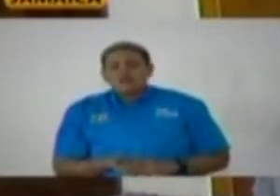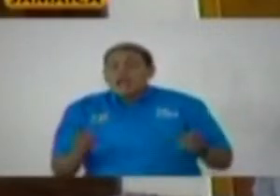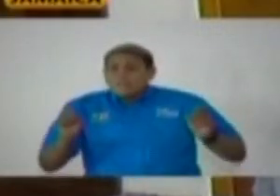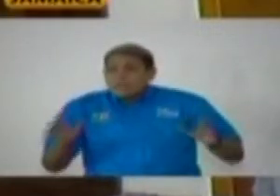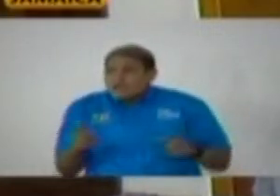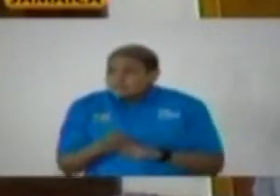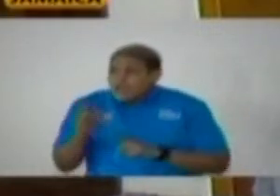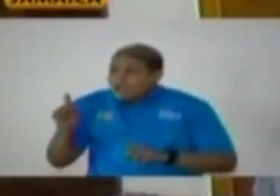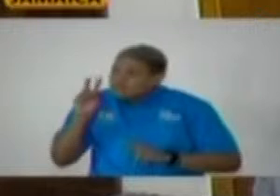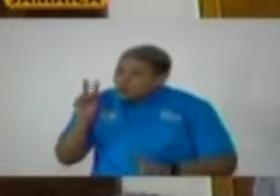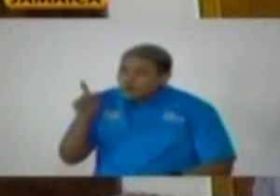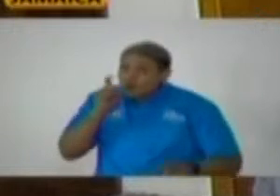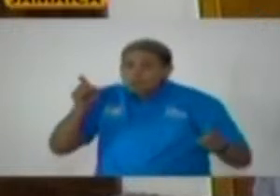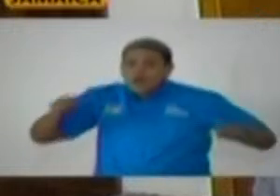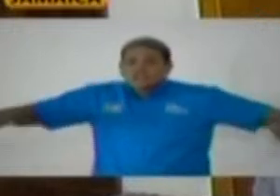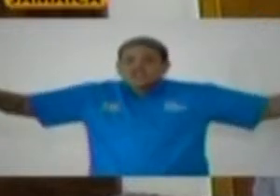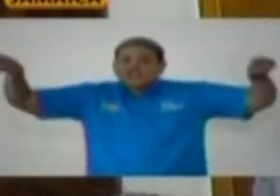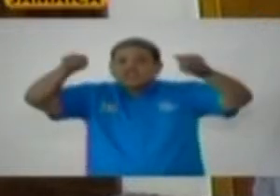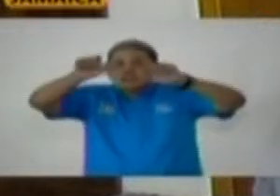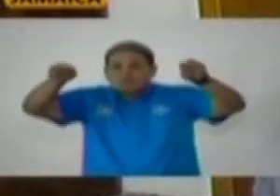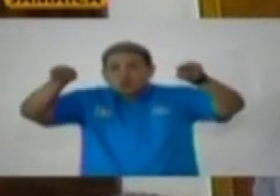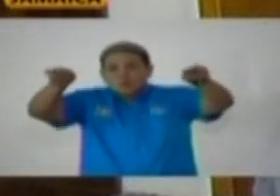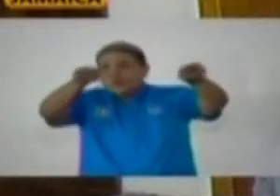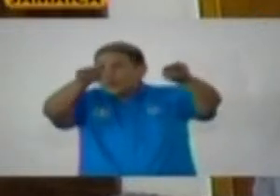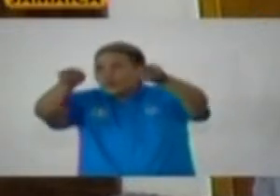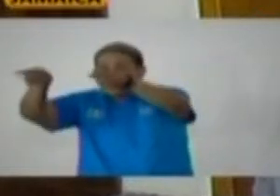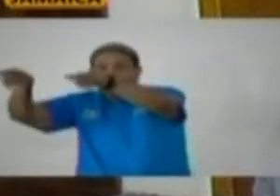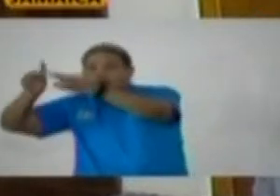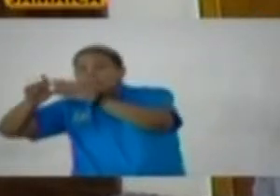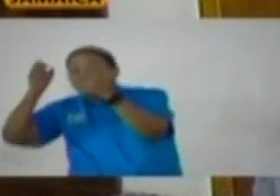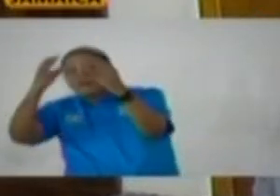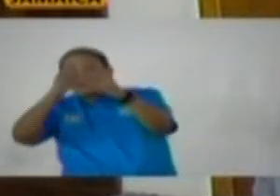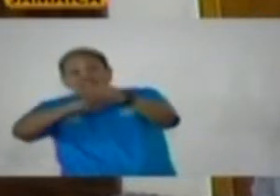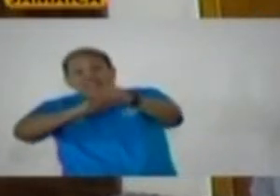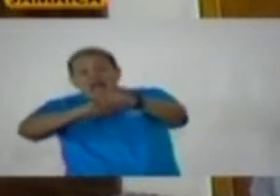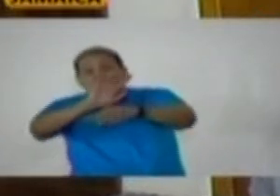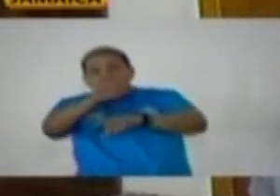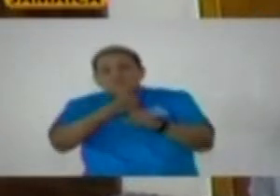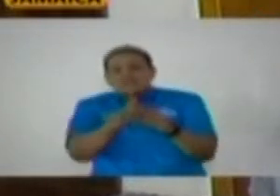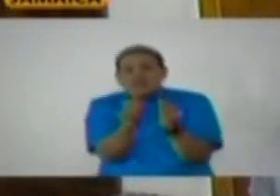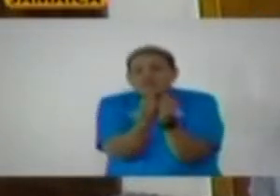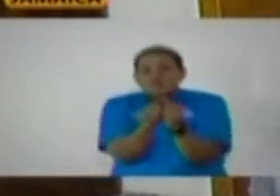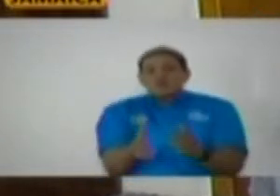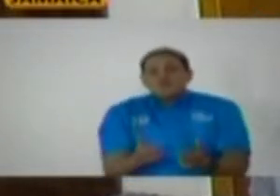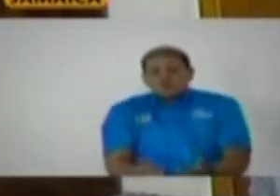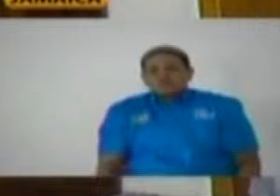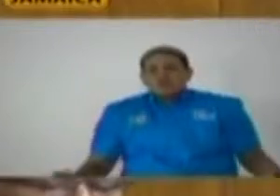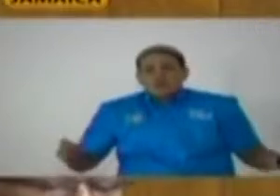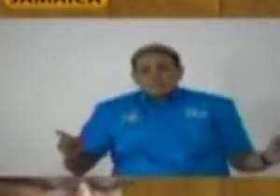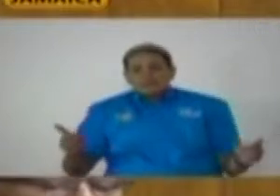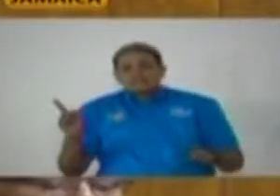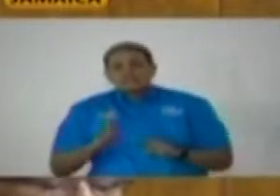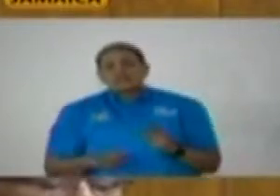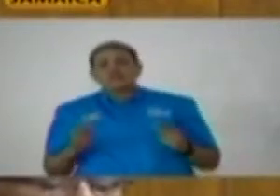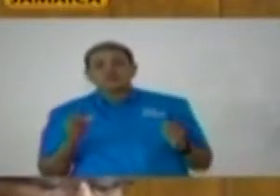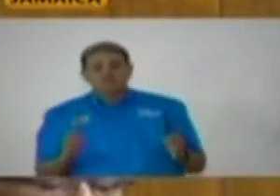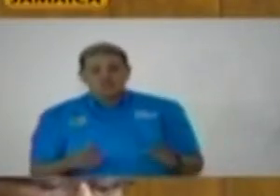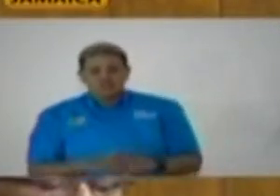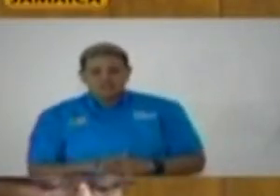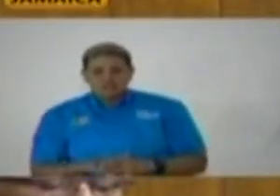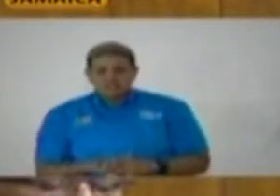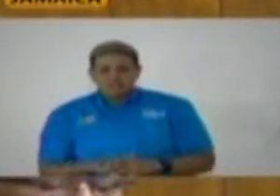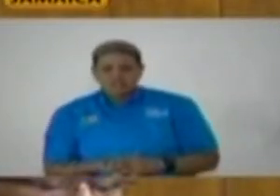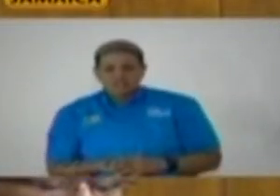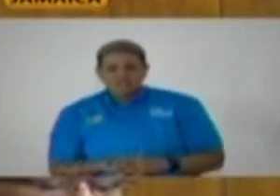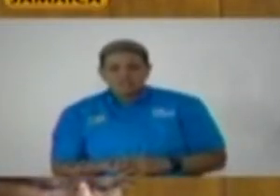Management has to be looked at. But I tell you, in many of the cases, without the resources, the management can't do nothing. Right. May I tell you the